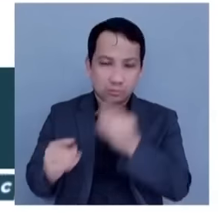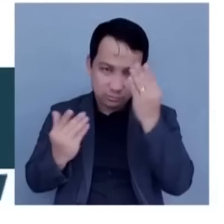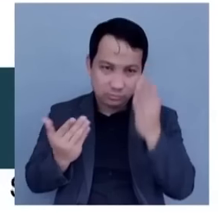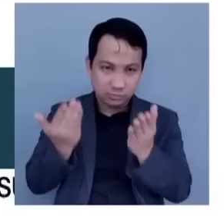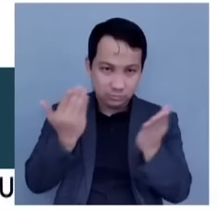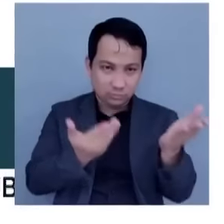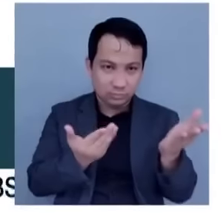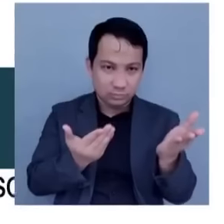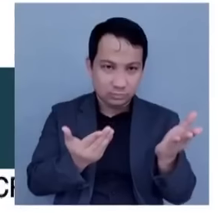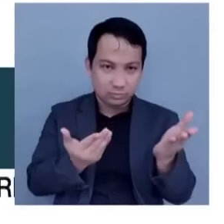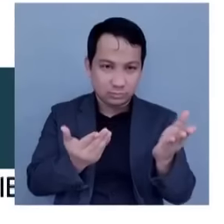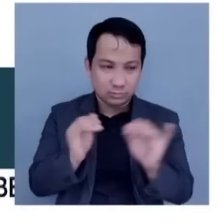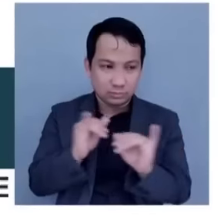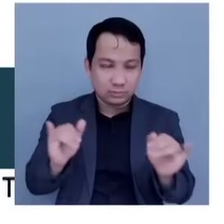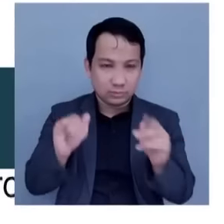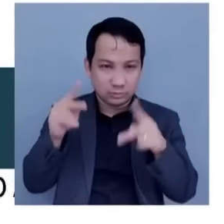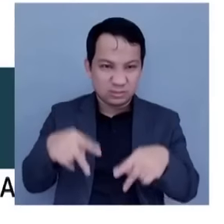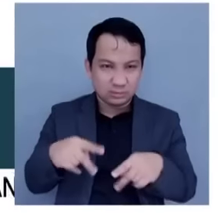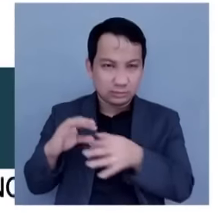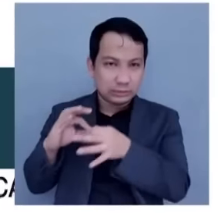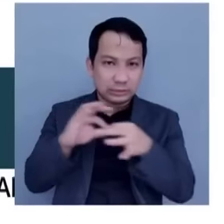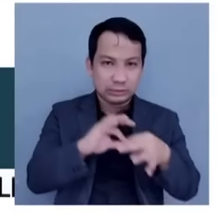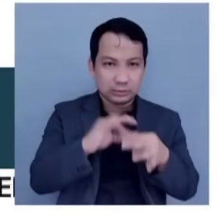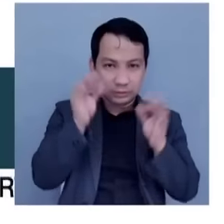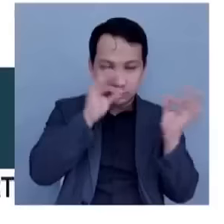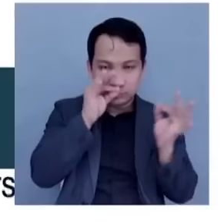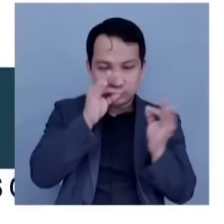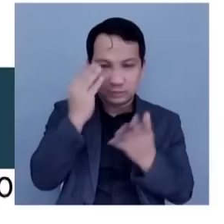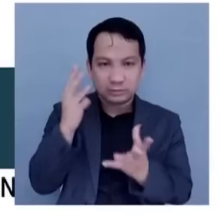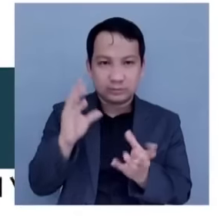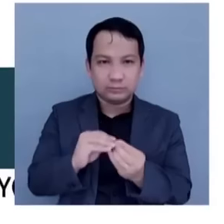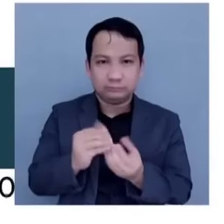the same guy who's being linked to drug smuggling,